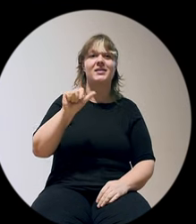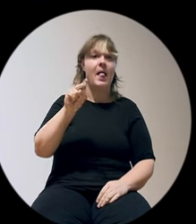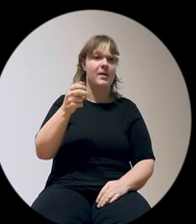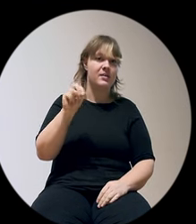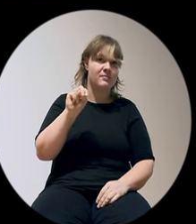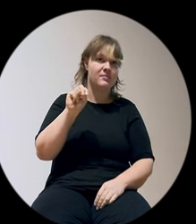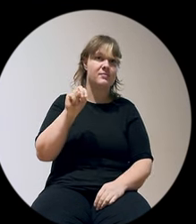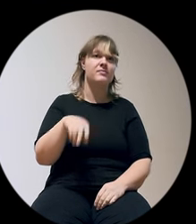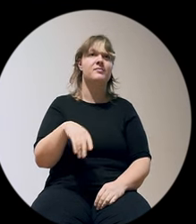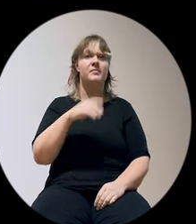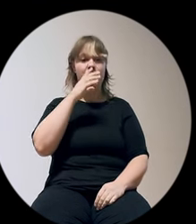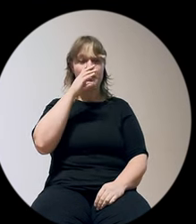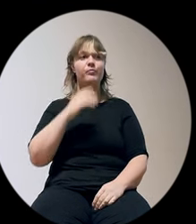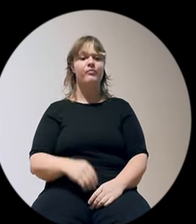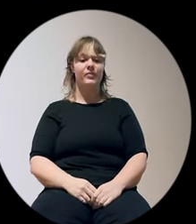And we